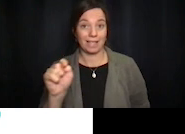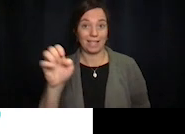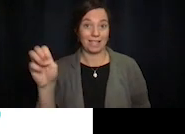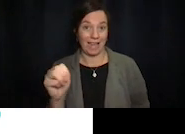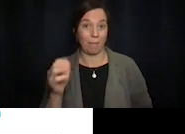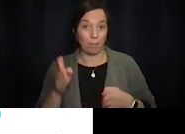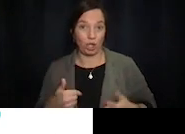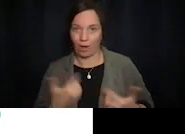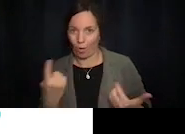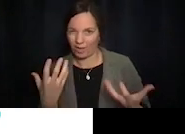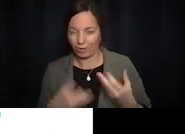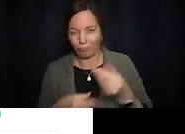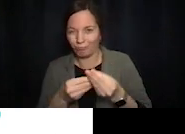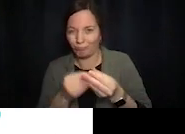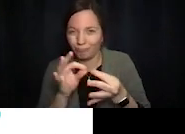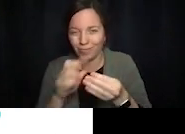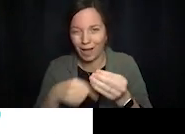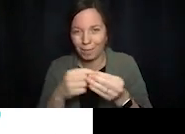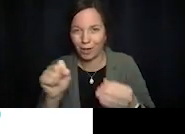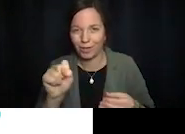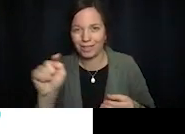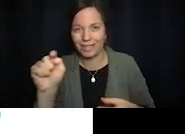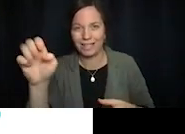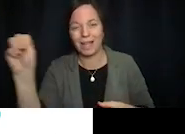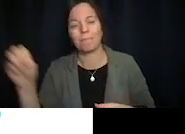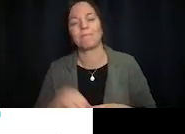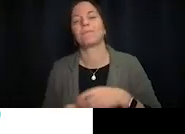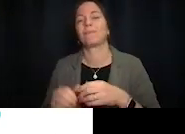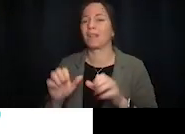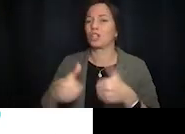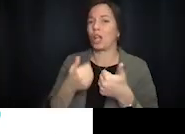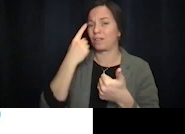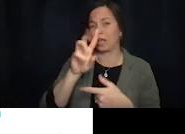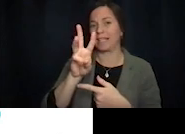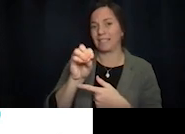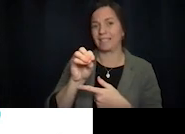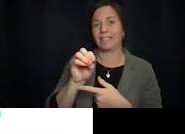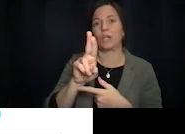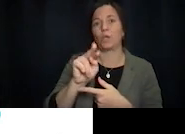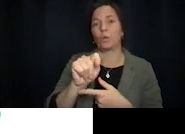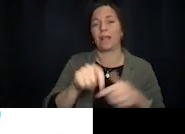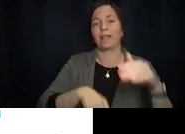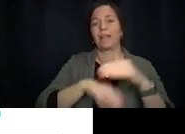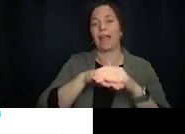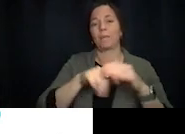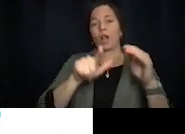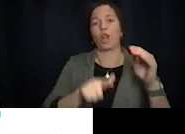STEM. It's been a challenge for our, you know, 60 unit cap lower division. Next slide.